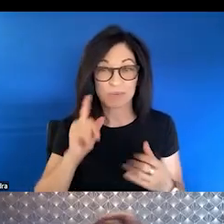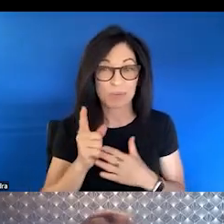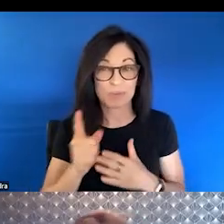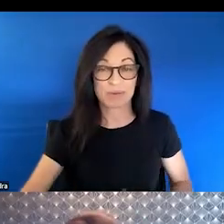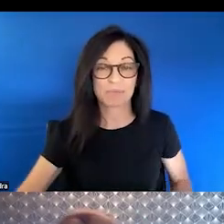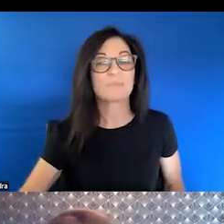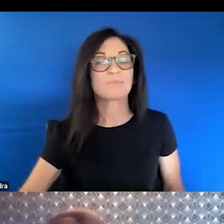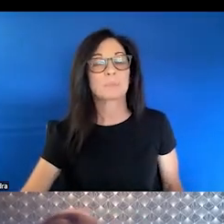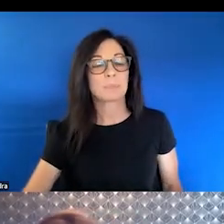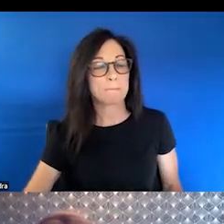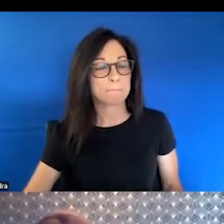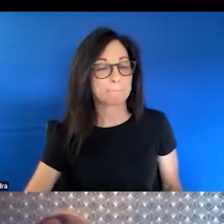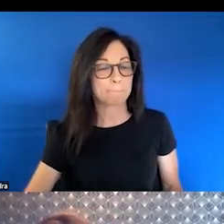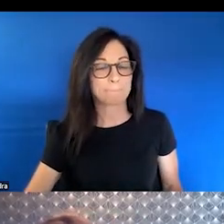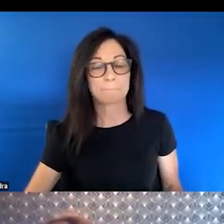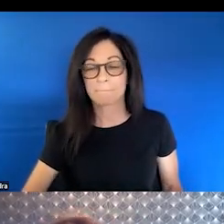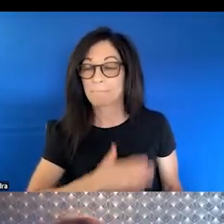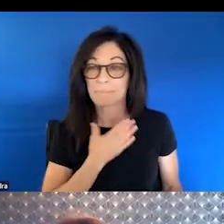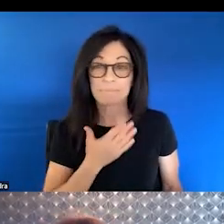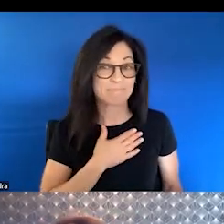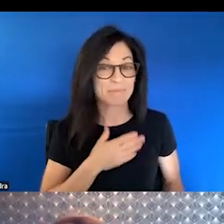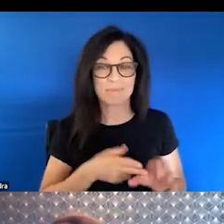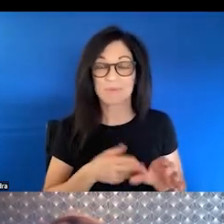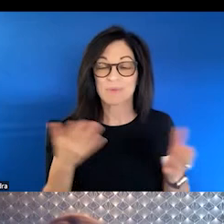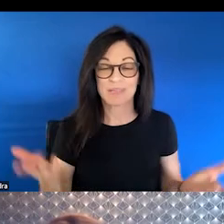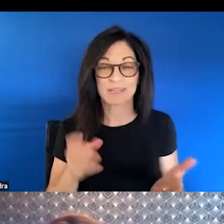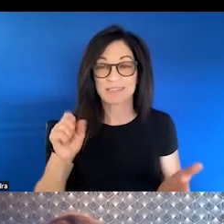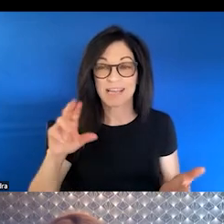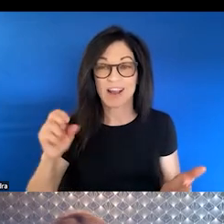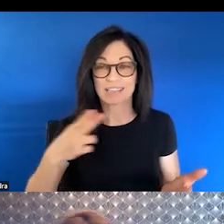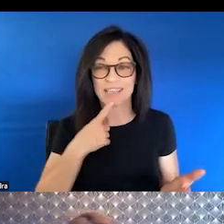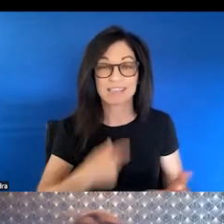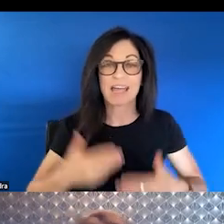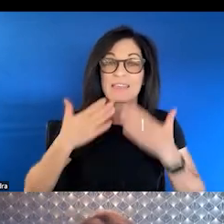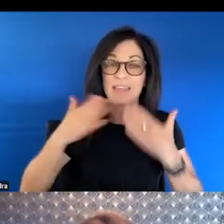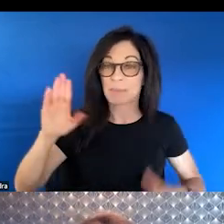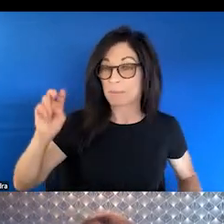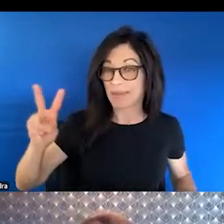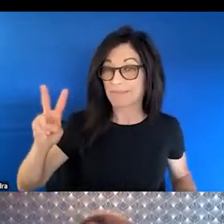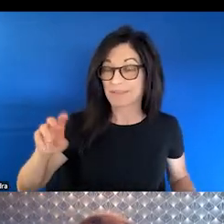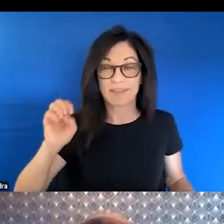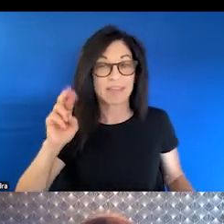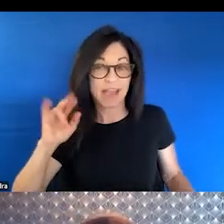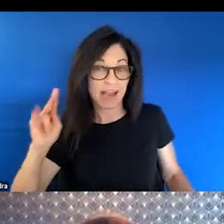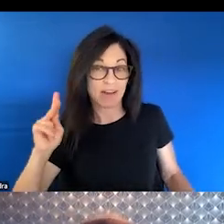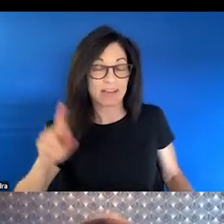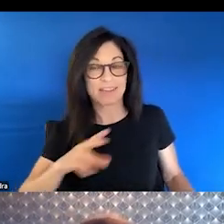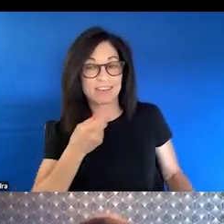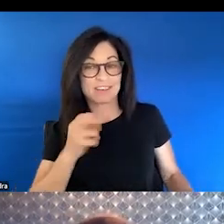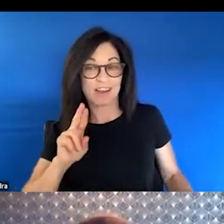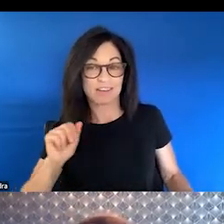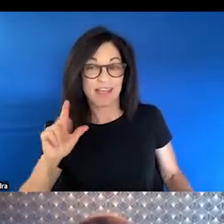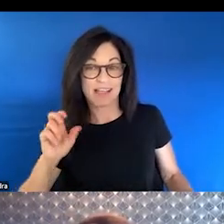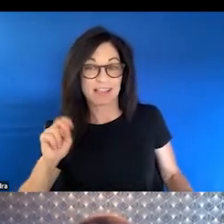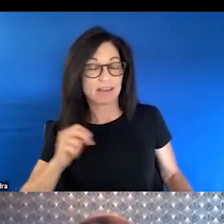I'm happy to hop in. Thank you, Bev and Eric and Dr. Allen for that. I always love hearing about